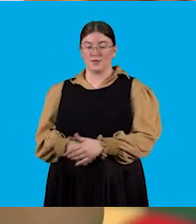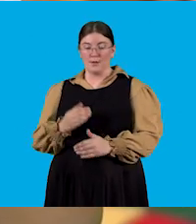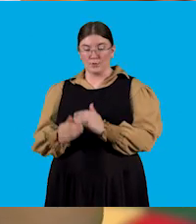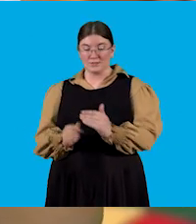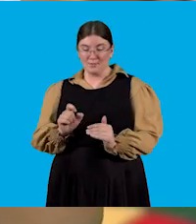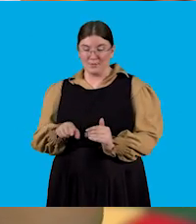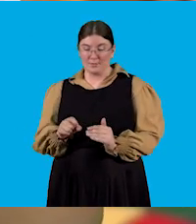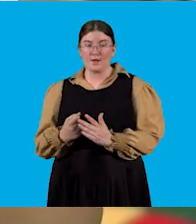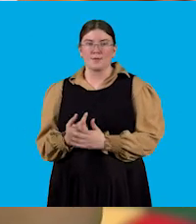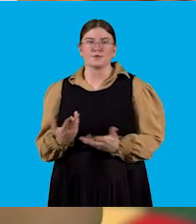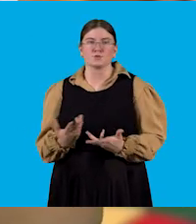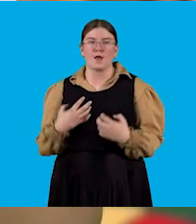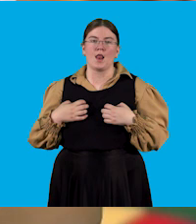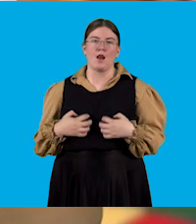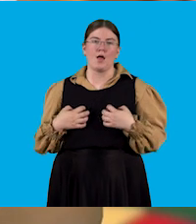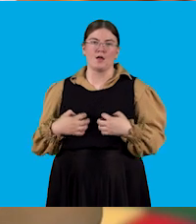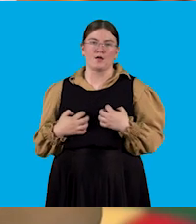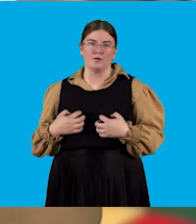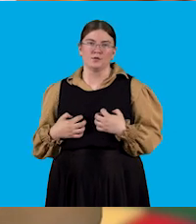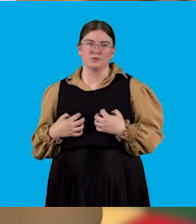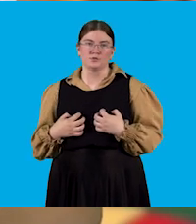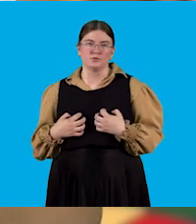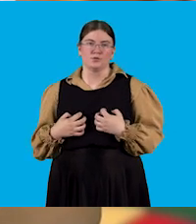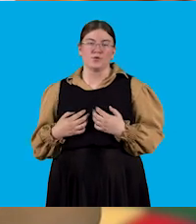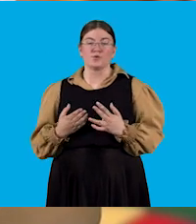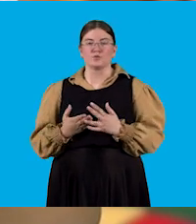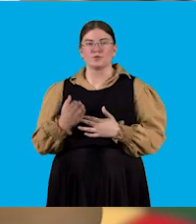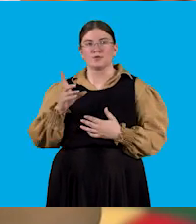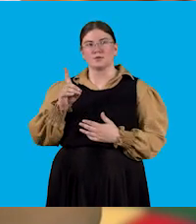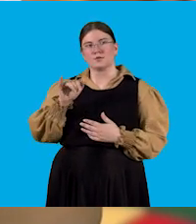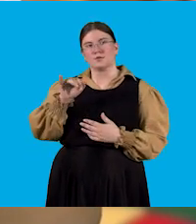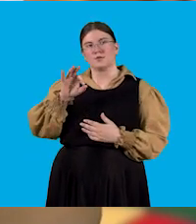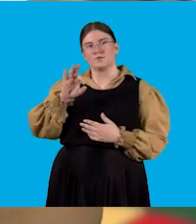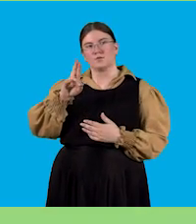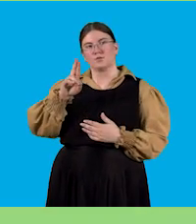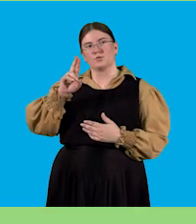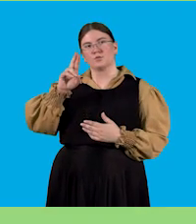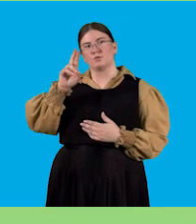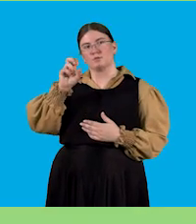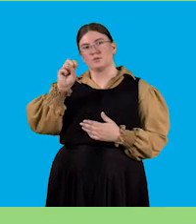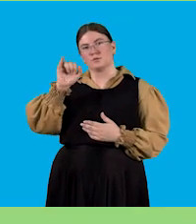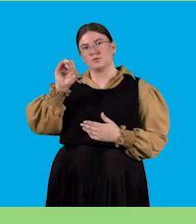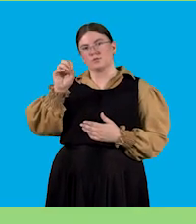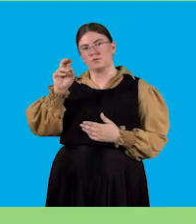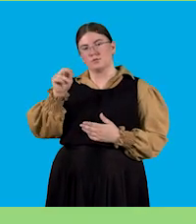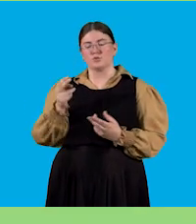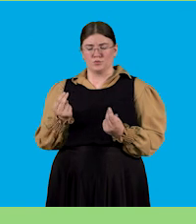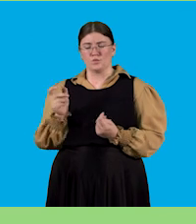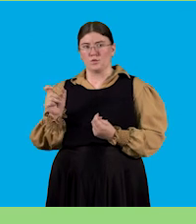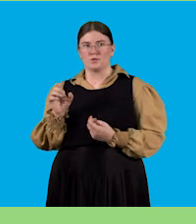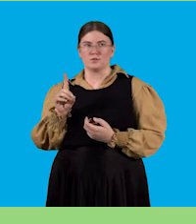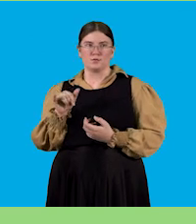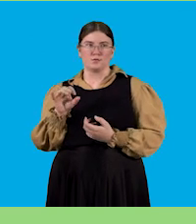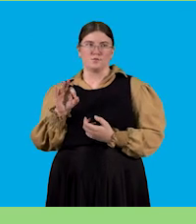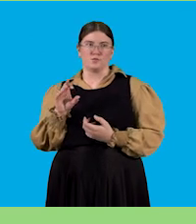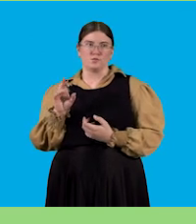Okay, this process takes place in the lungs and in the cells through diffusion. We have a new term there,